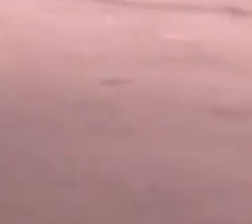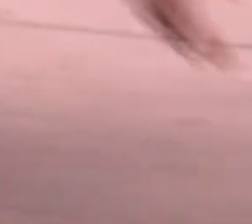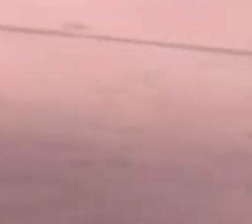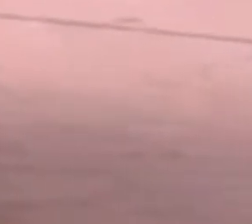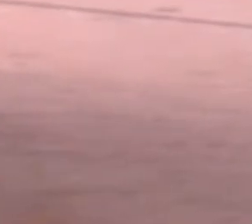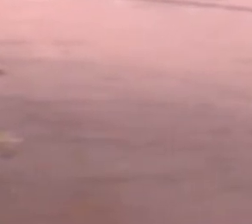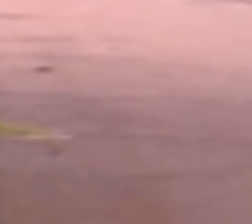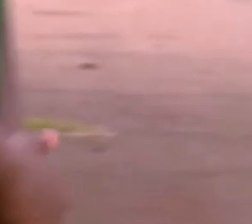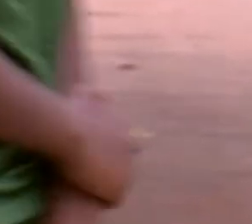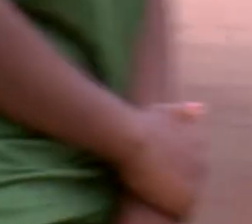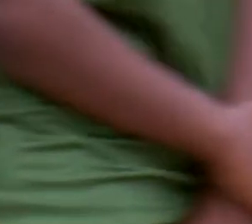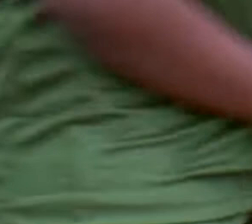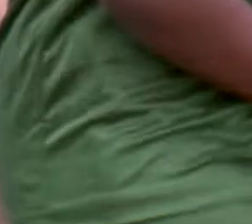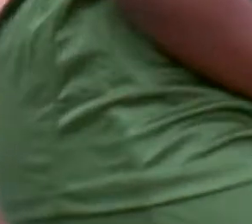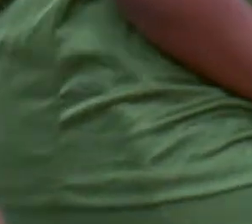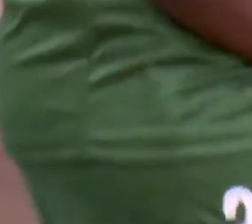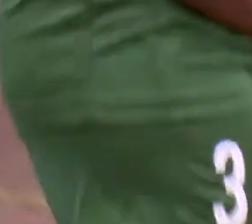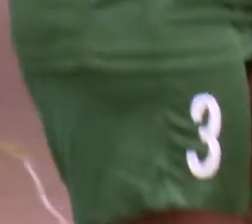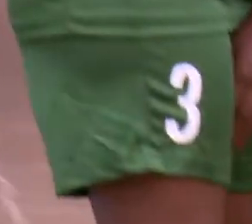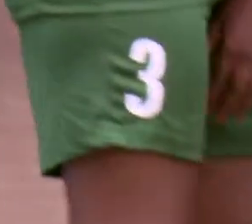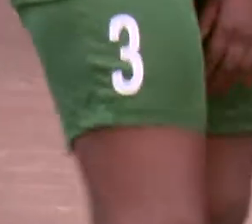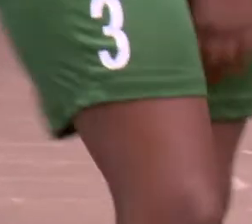Then you come to this side.